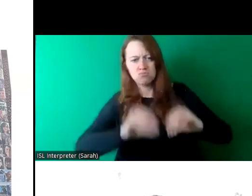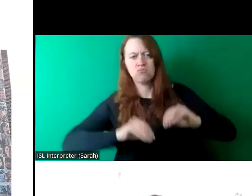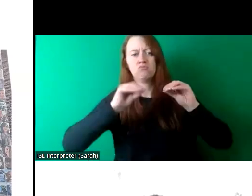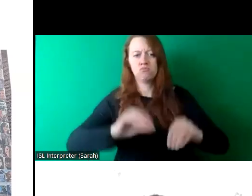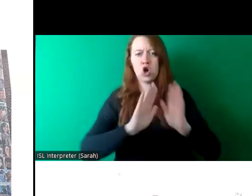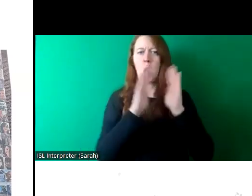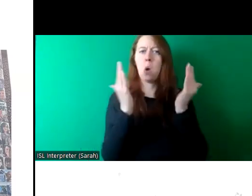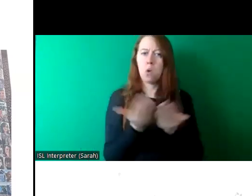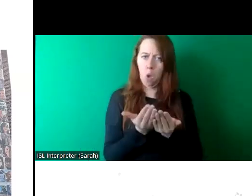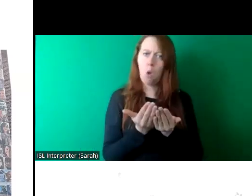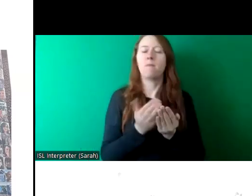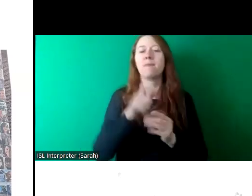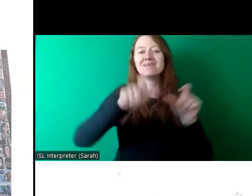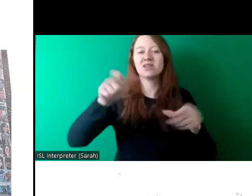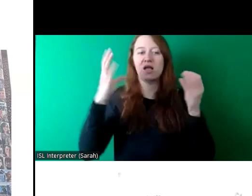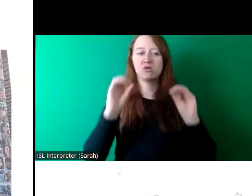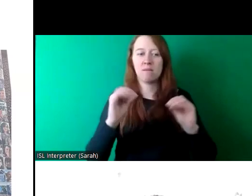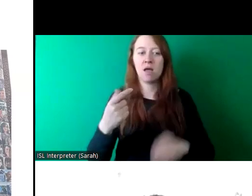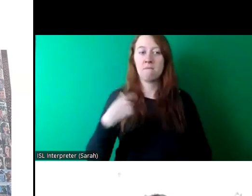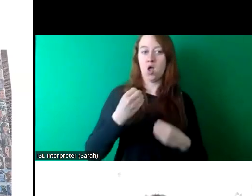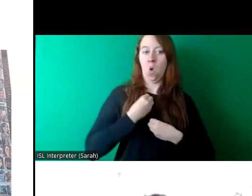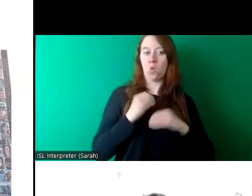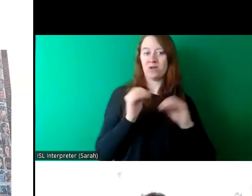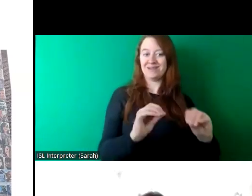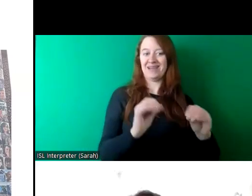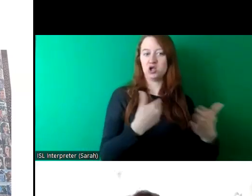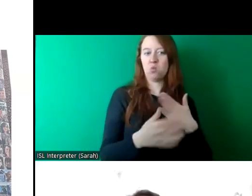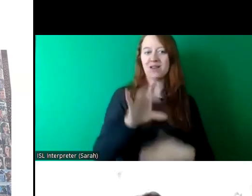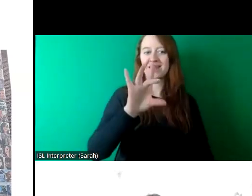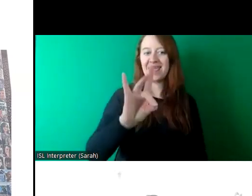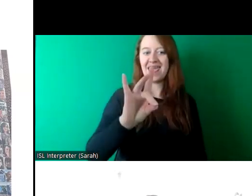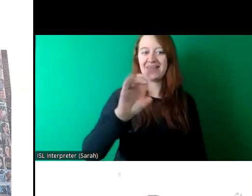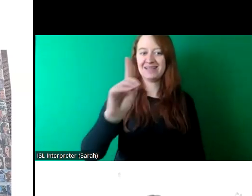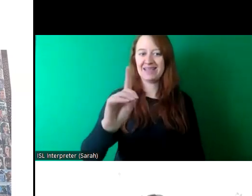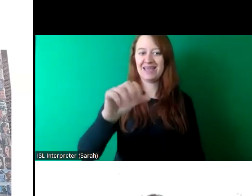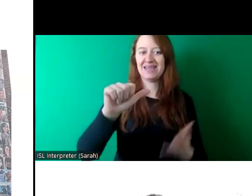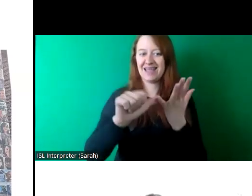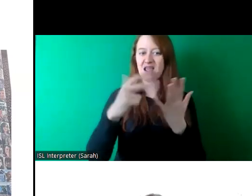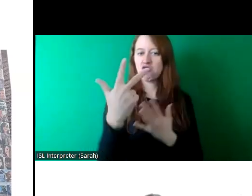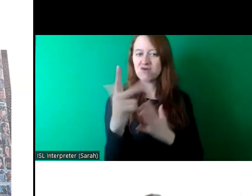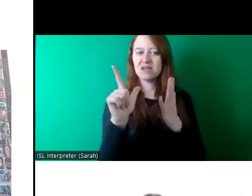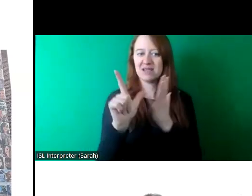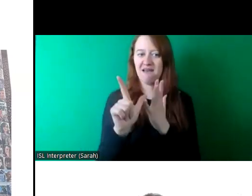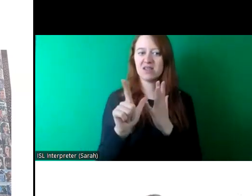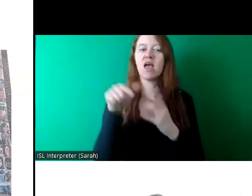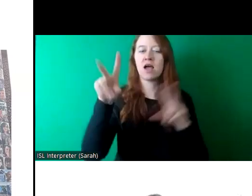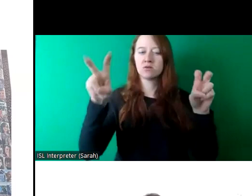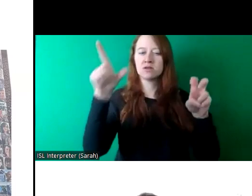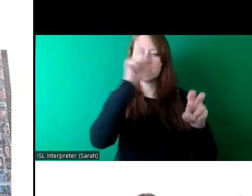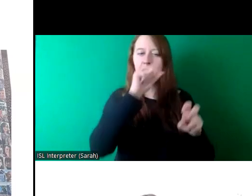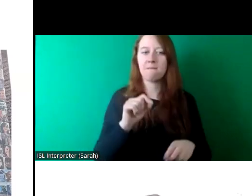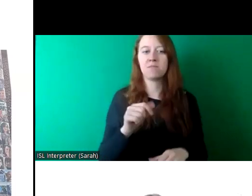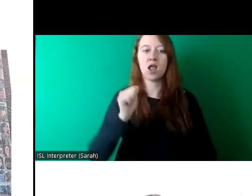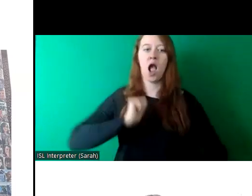is KD637. It's a core module and it's titled Contemporary Global Development Issues, Challenges and Responses. And I'm going to give you